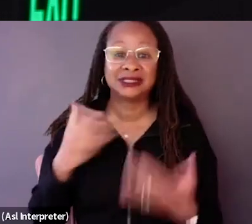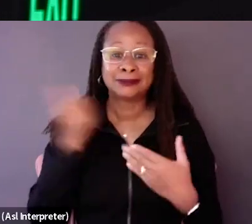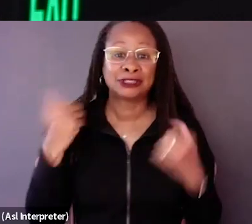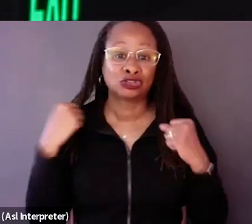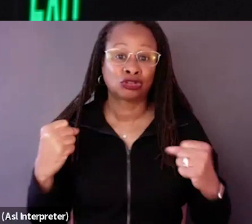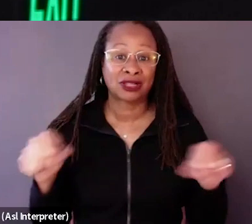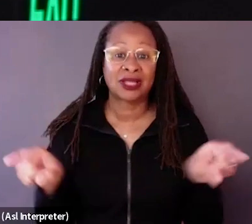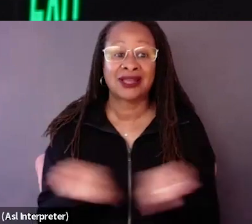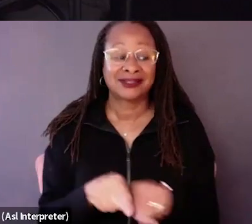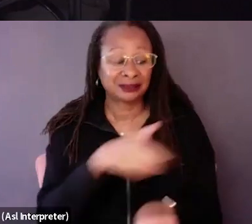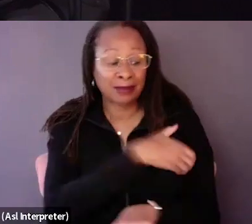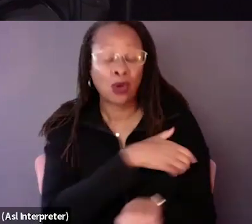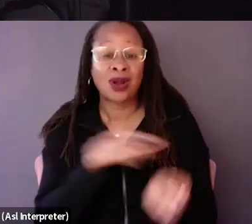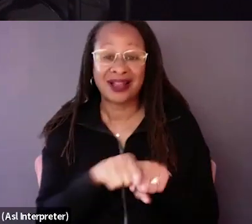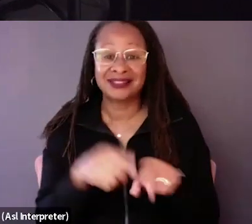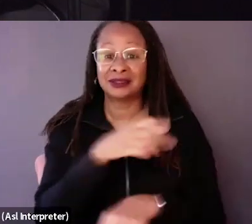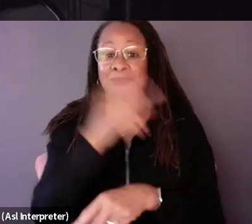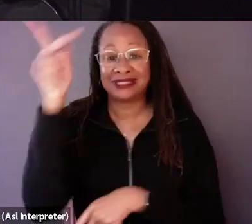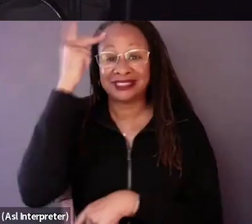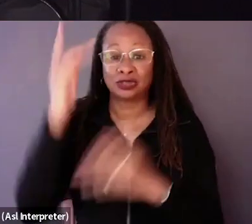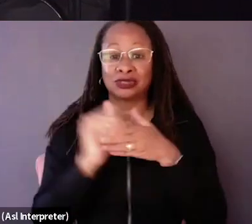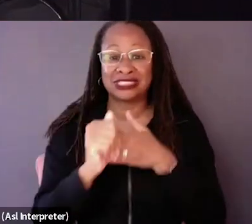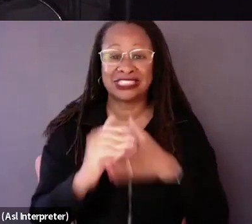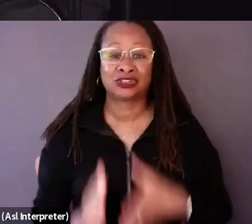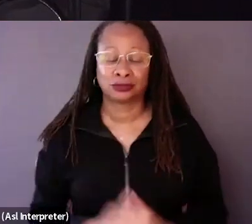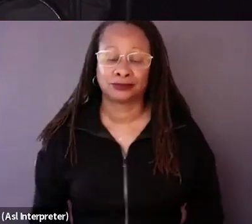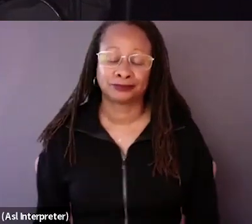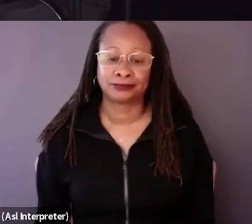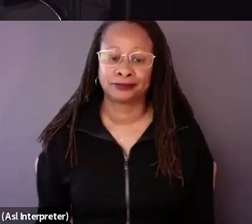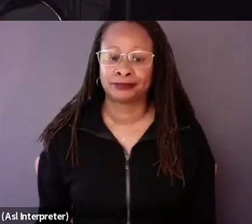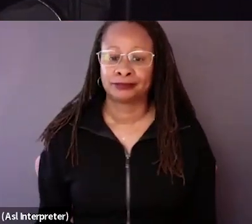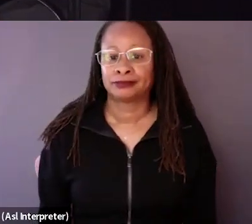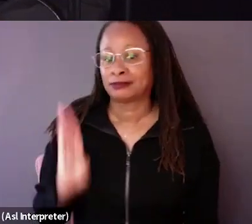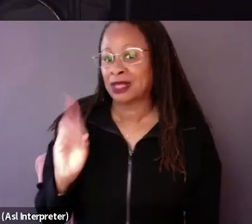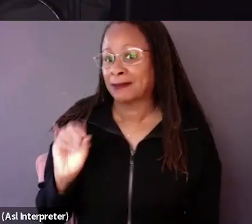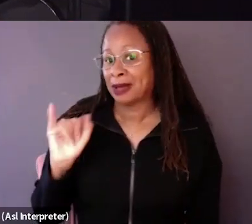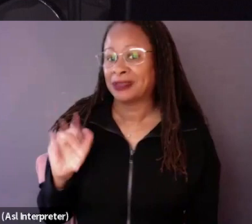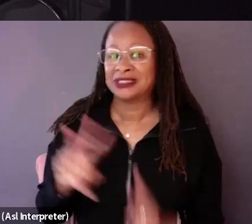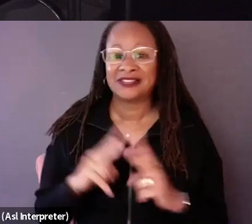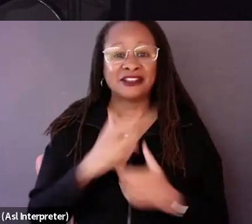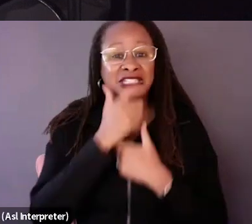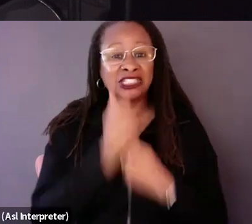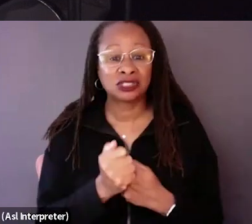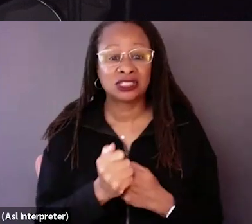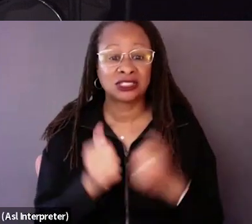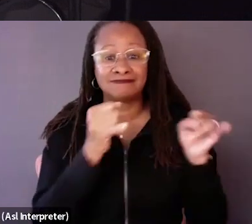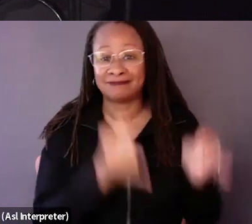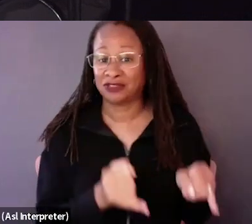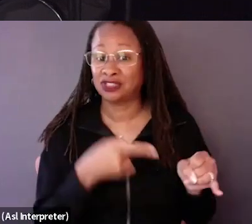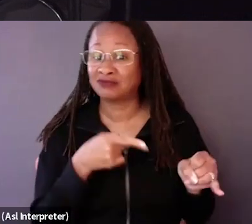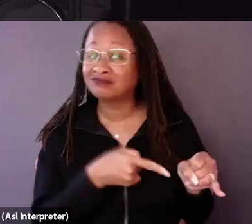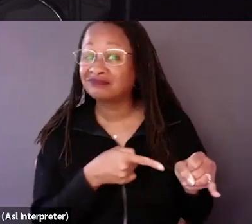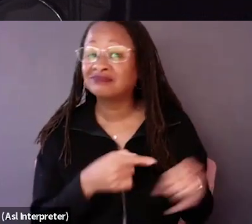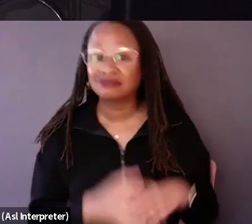by a friend, and we met, and he's like, Moses, I want to make this film. And for me, it was a blessing to be